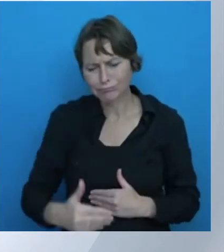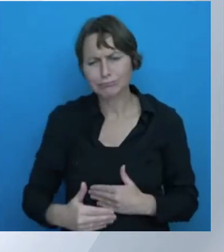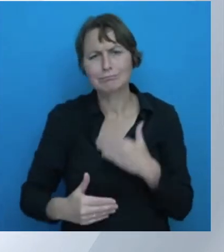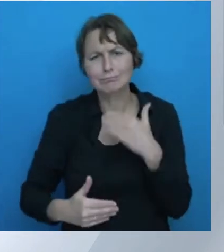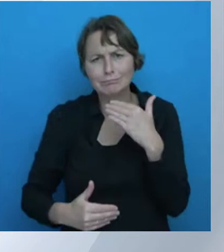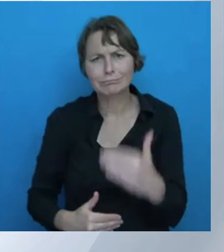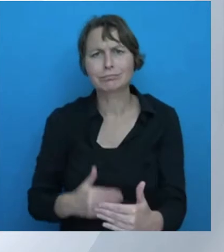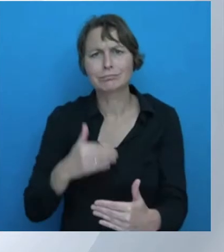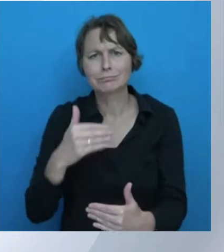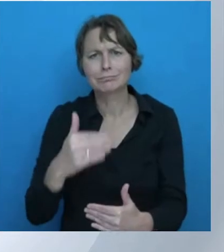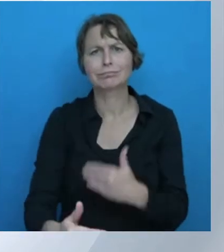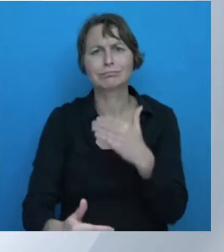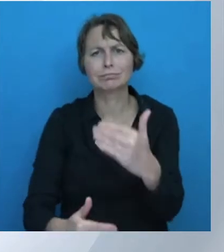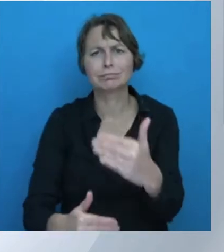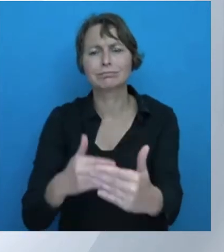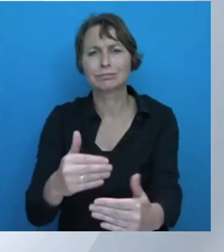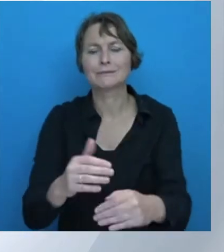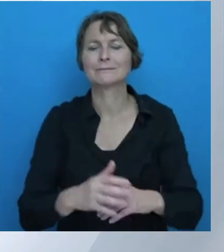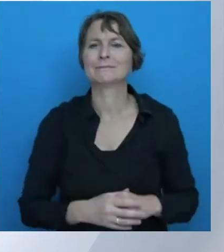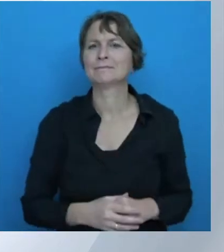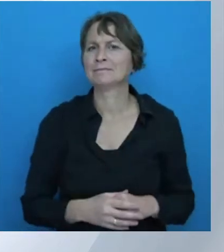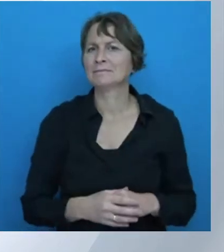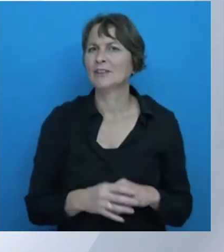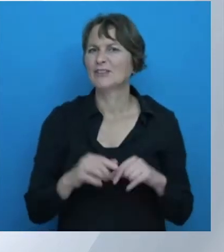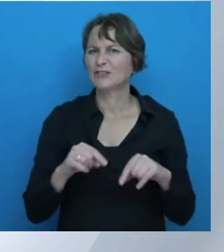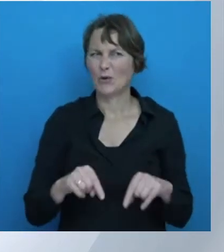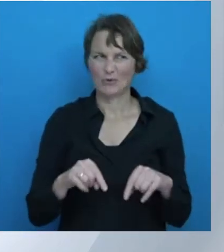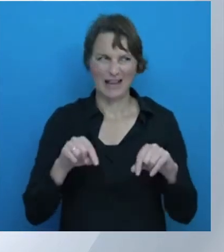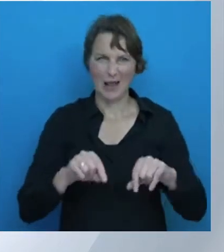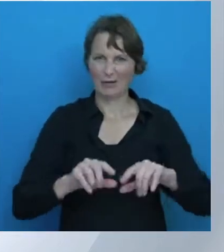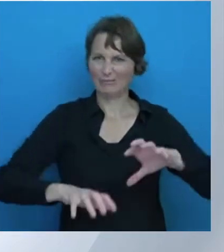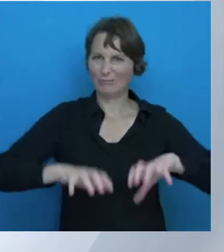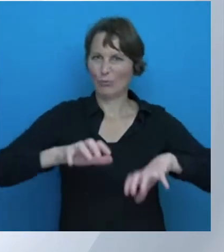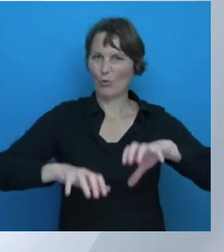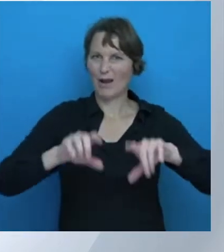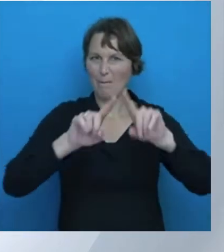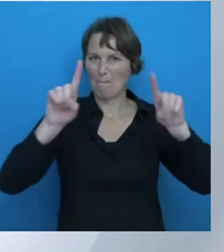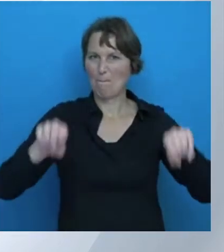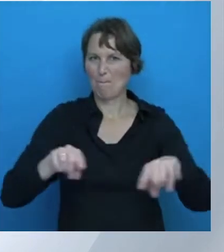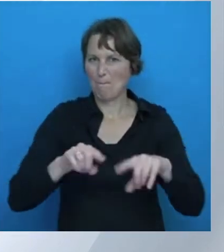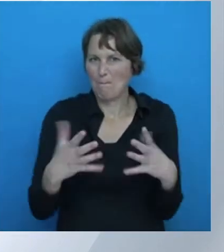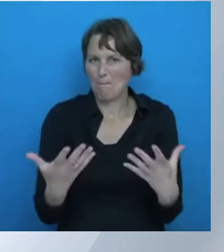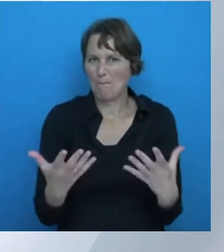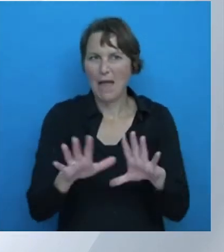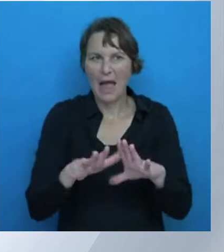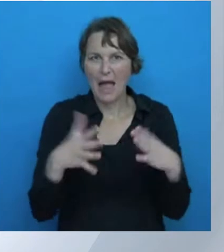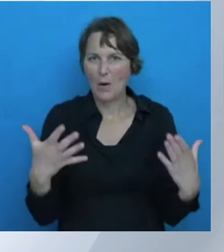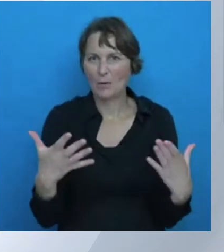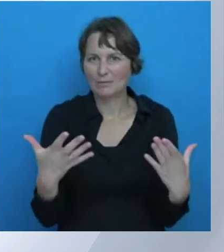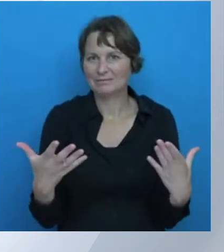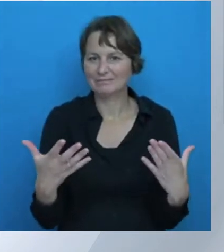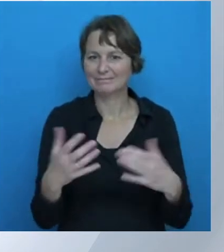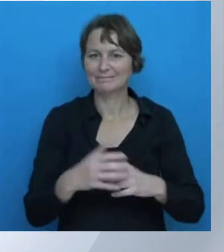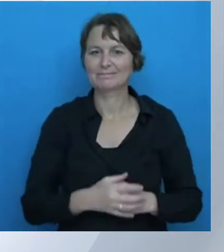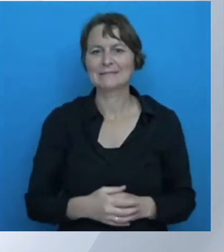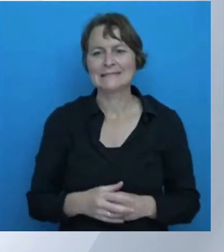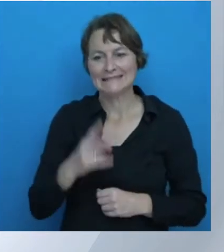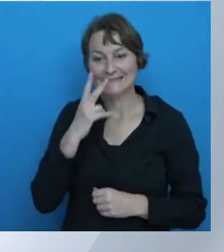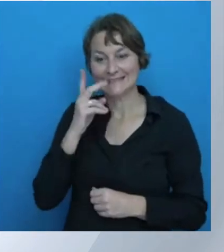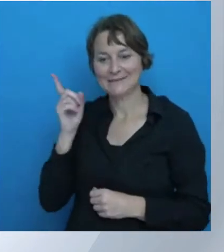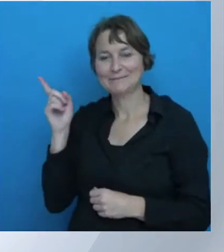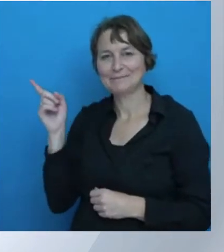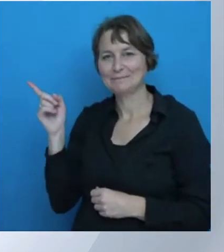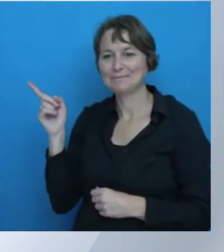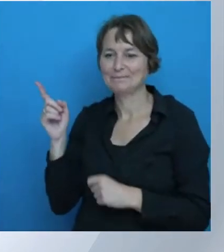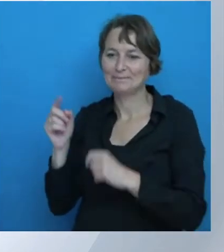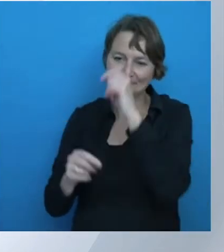a project or building software? So normally you can see here, this is built on. And we do a